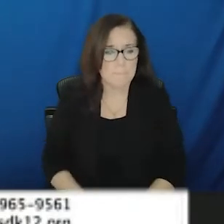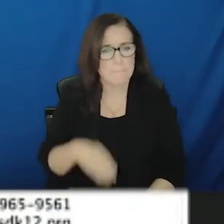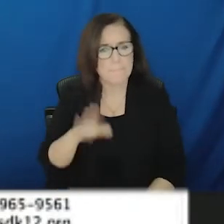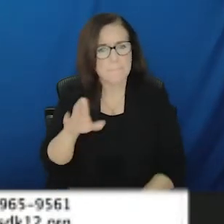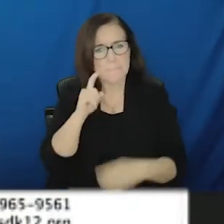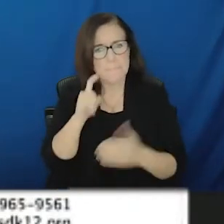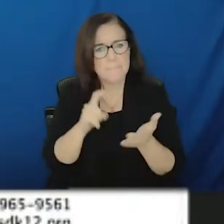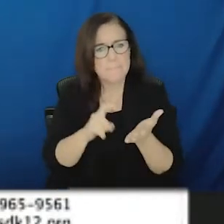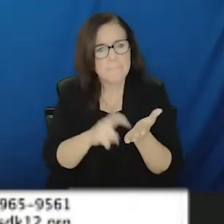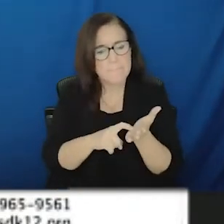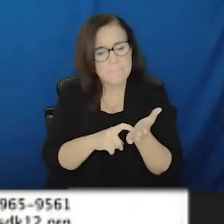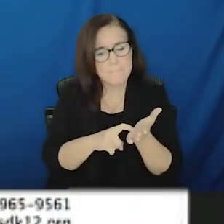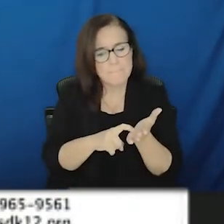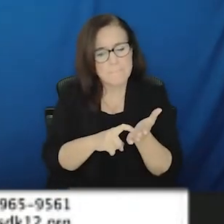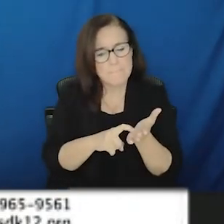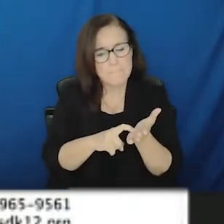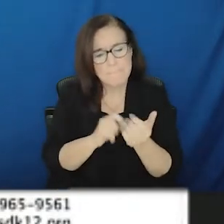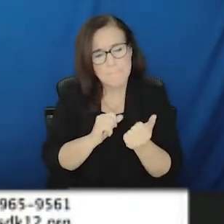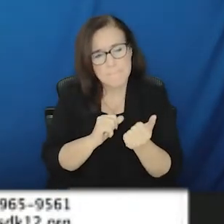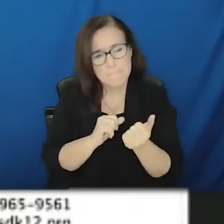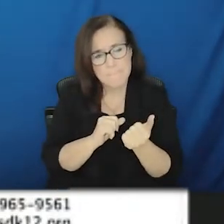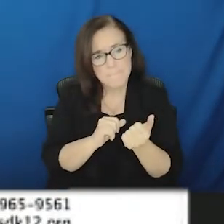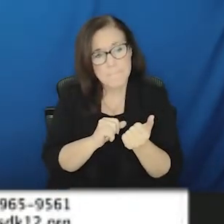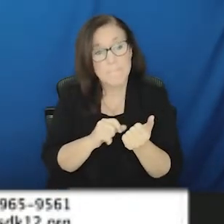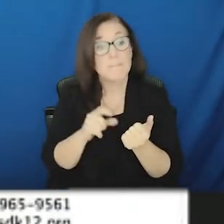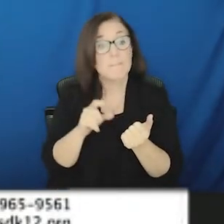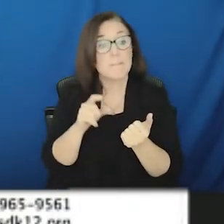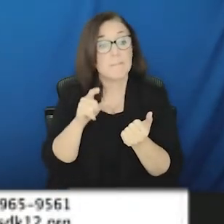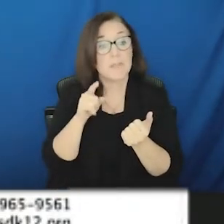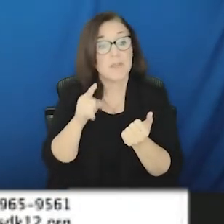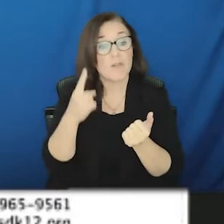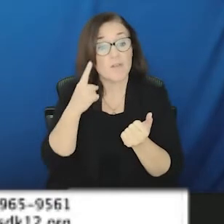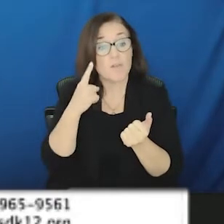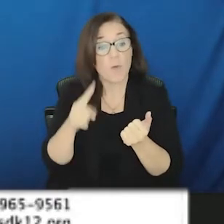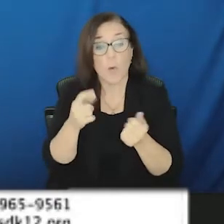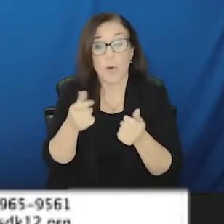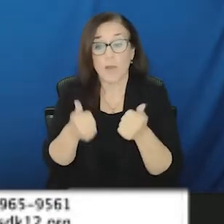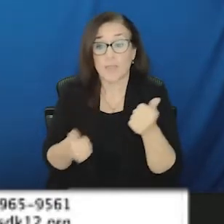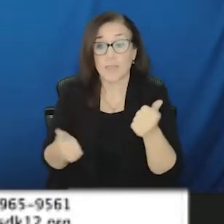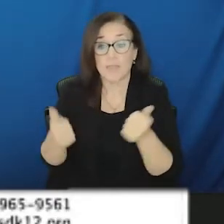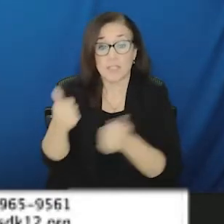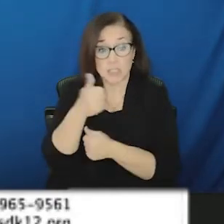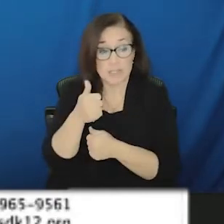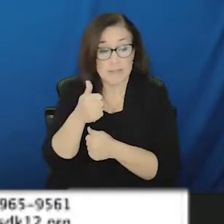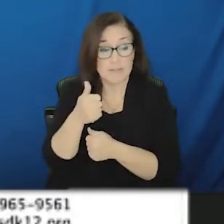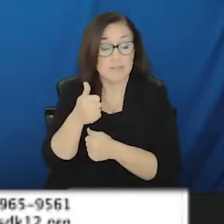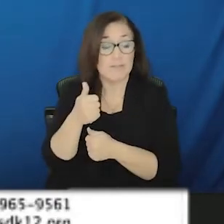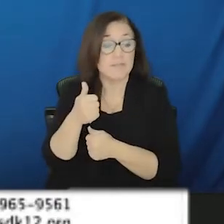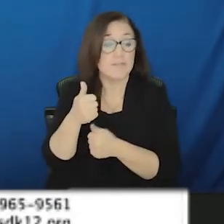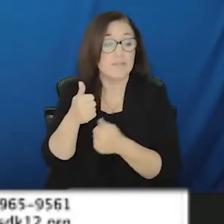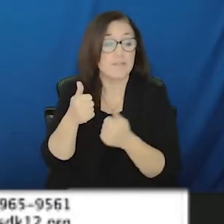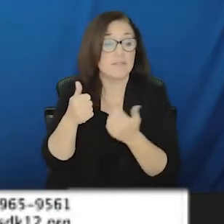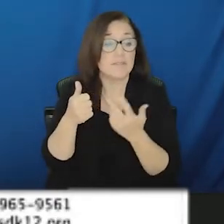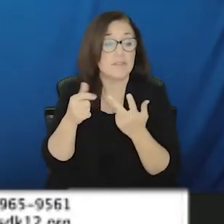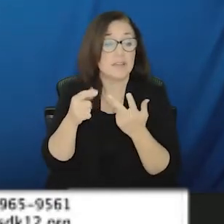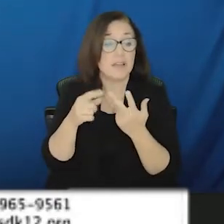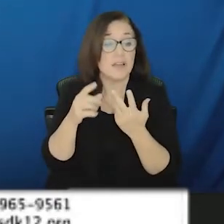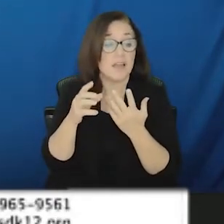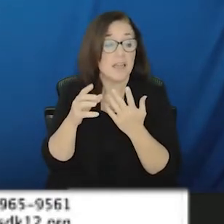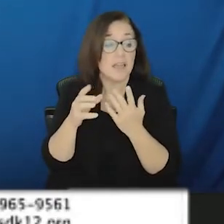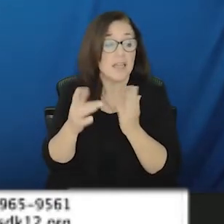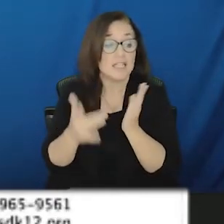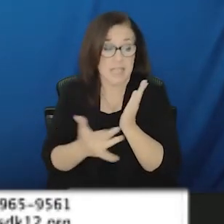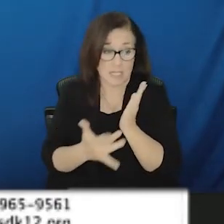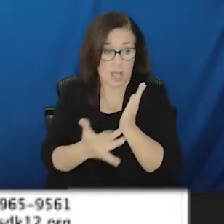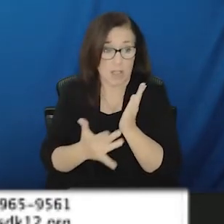it does take the place of the Chief Education Technology Officer. It's job description for the Chief Information Officer. There's a slight